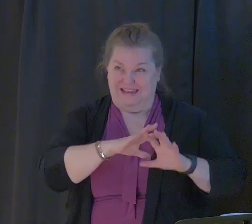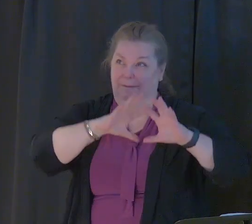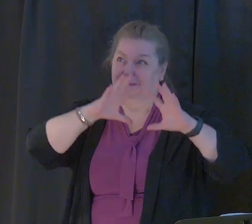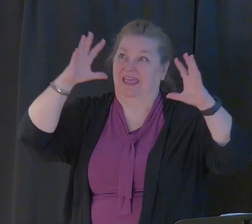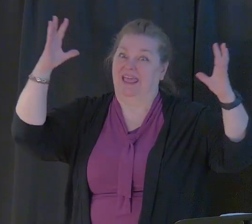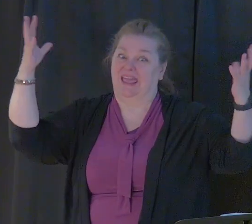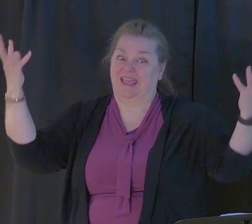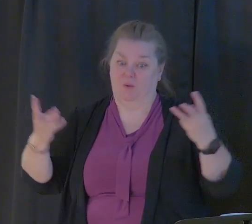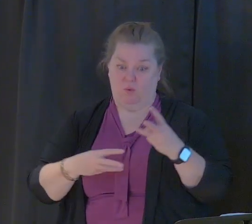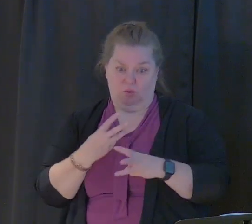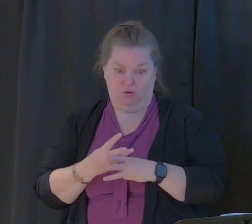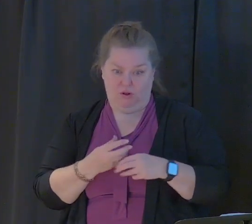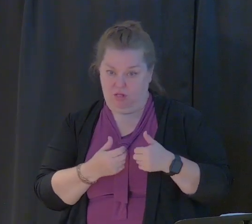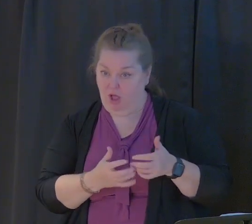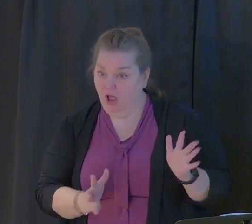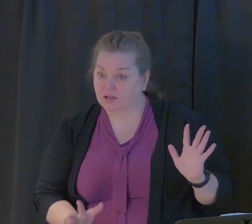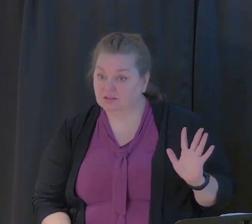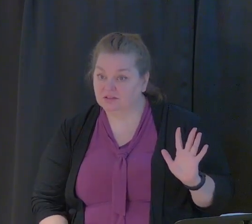Angered?